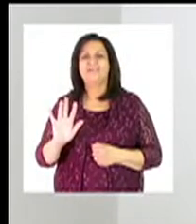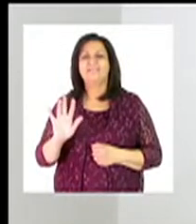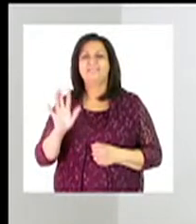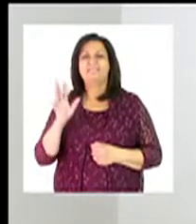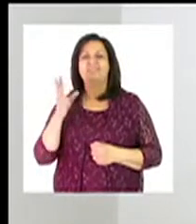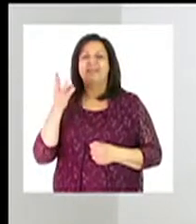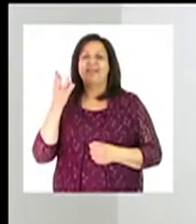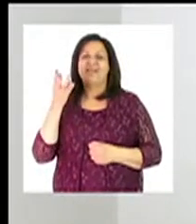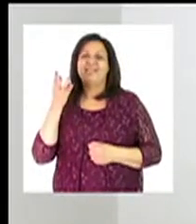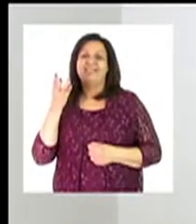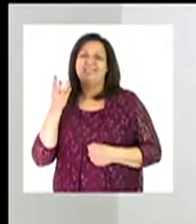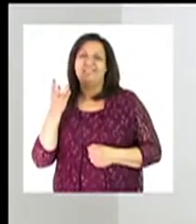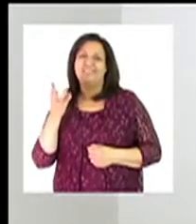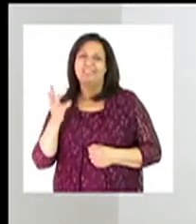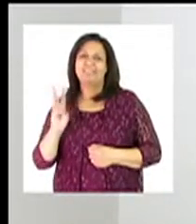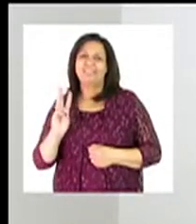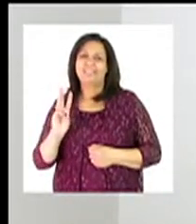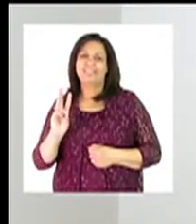five,